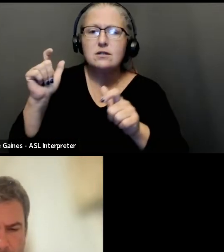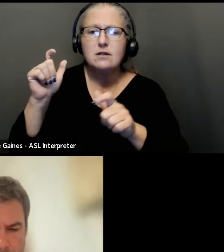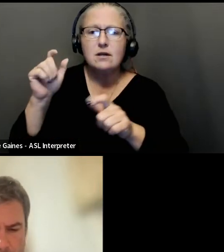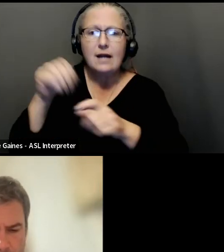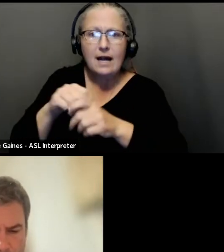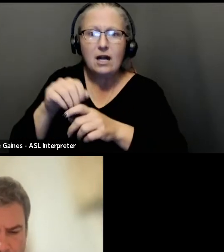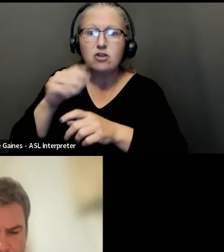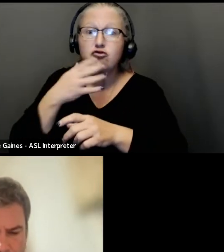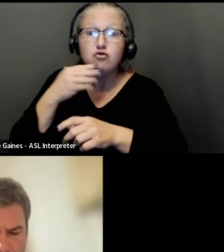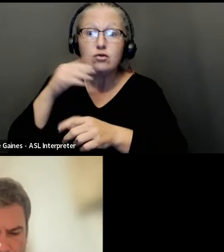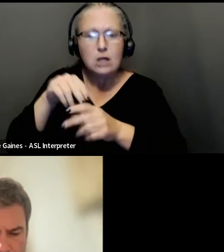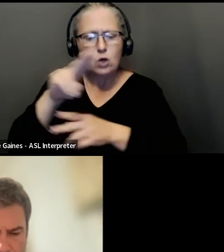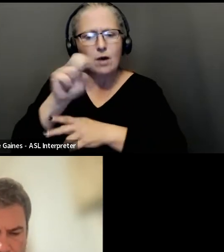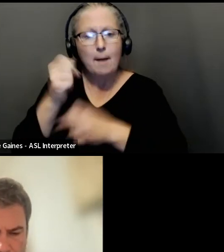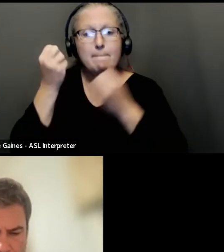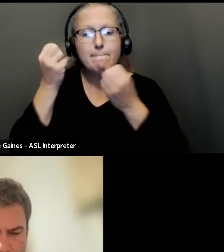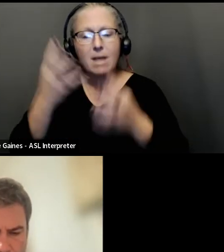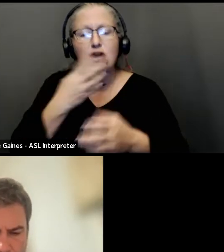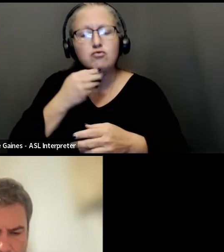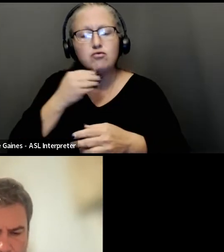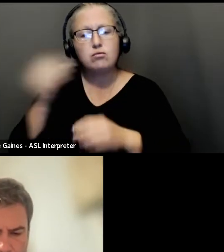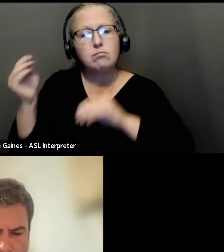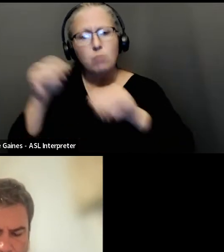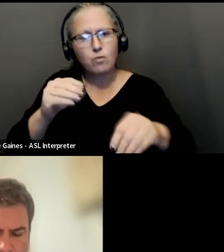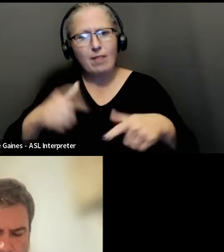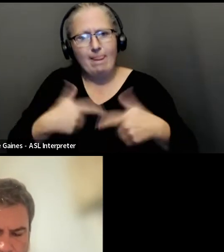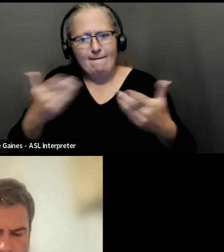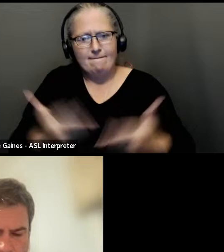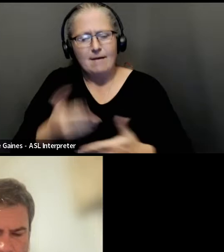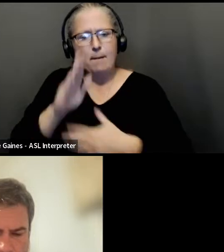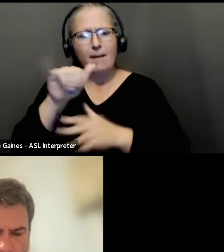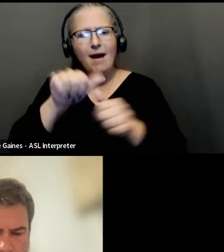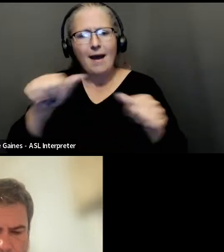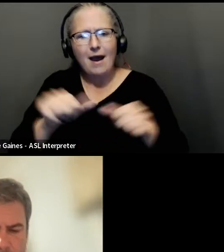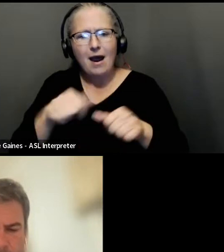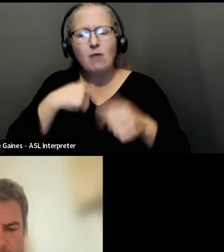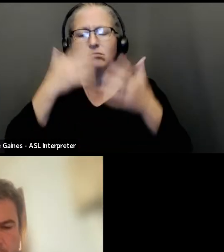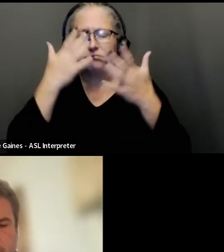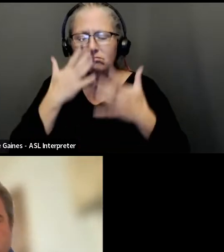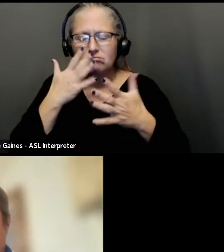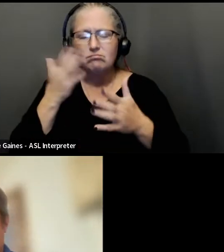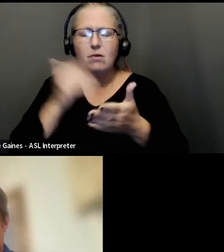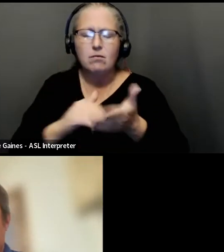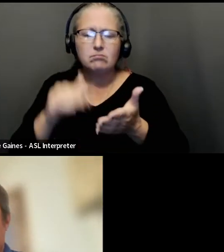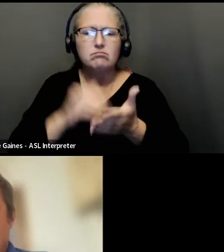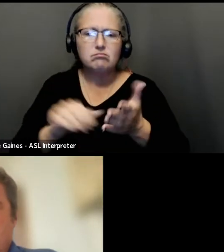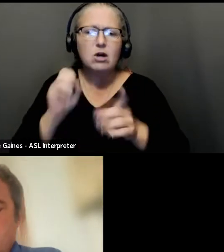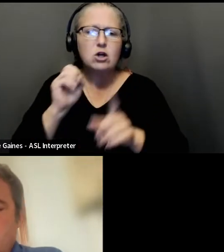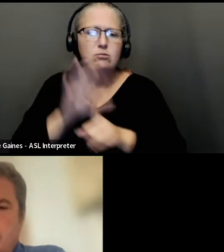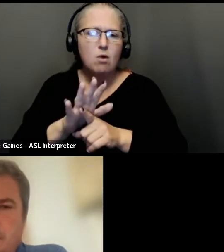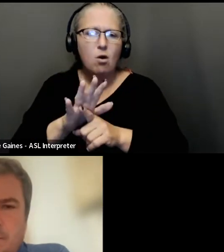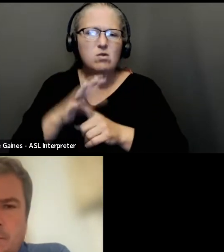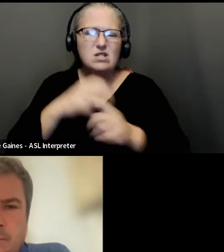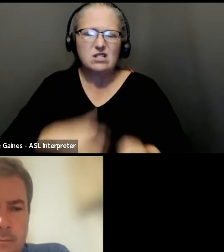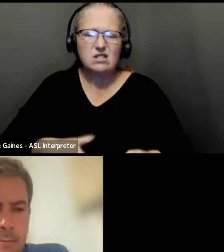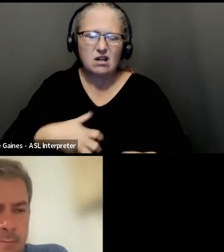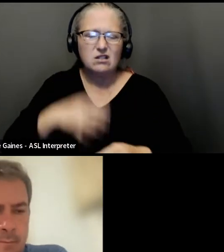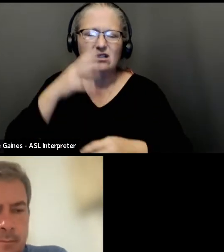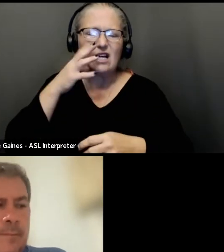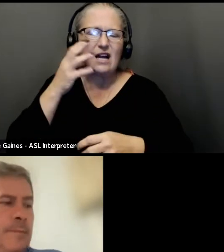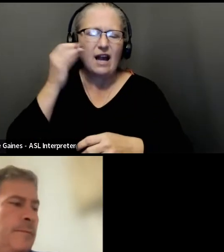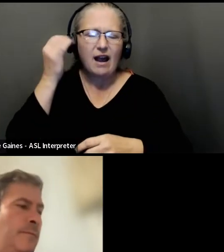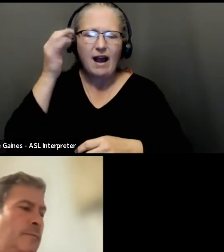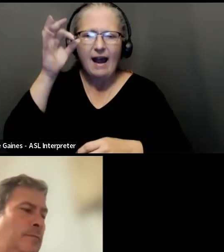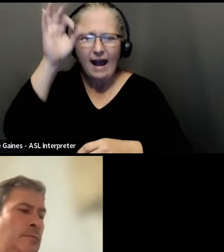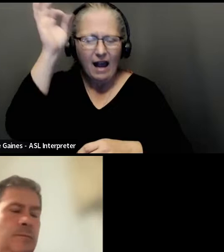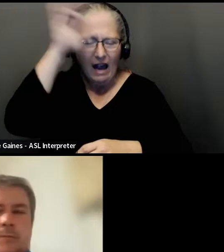and many Jews choose to live and raise kids here in the Bay Area. We sadly continue to be exposed to disgusting and ignorant anti-Semitism in our